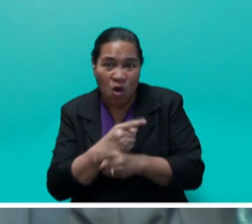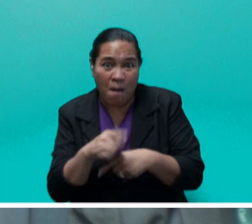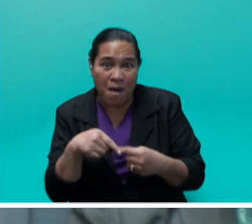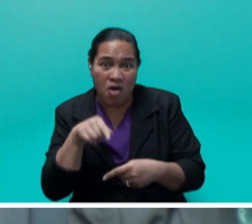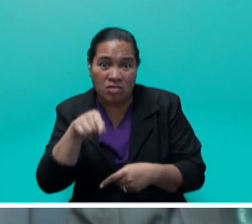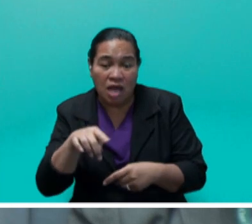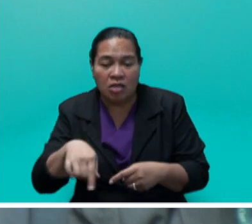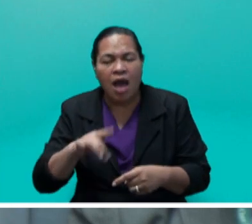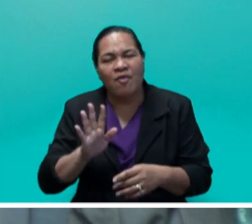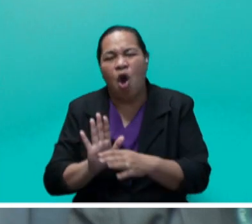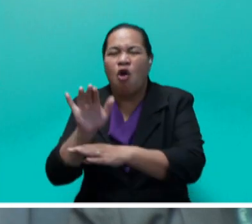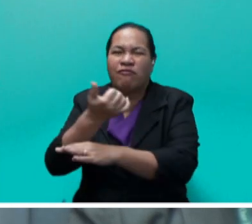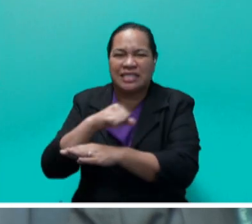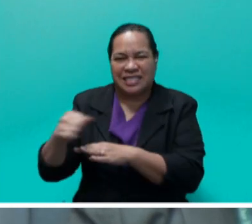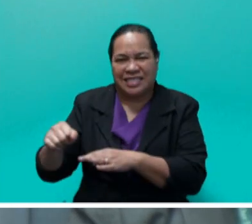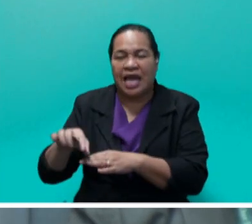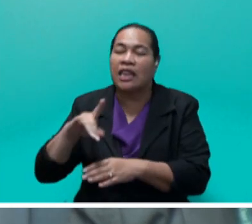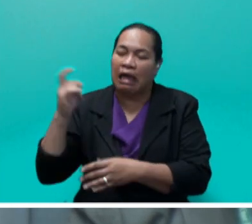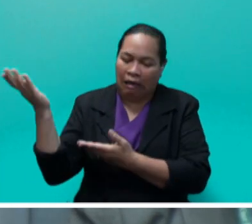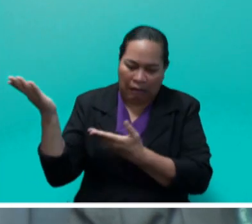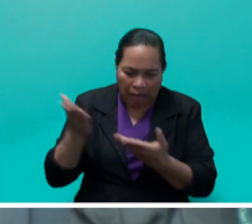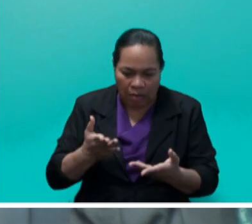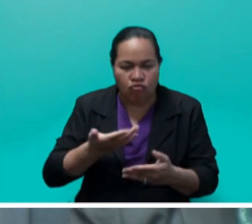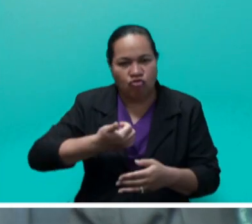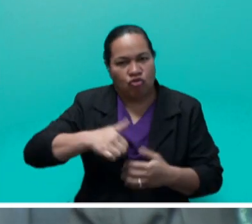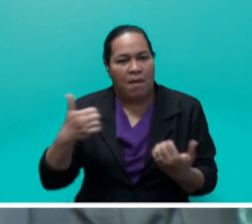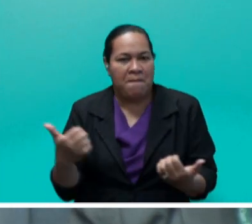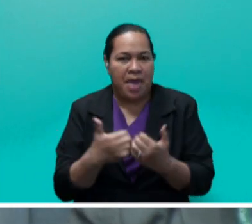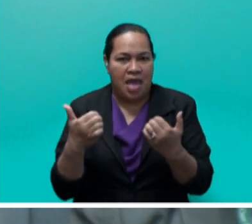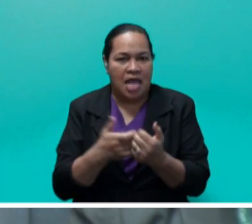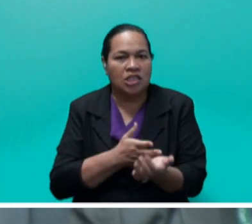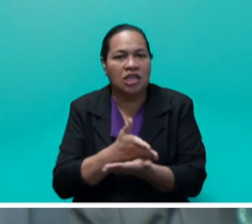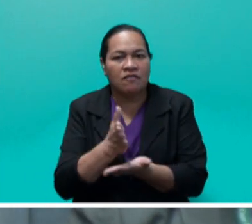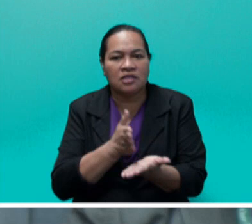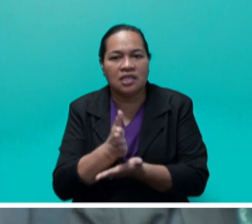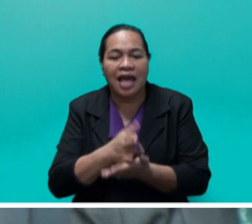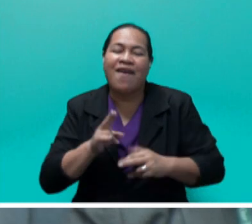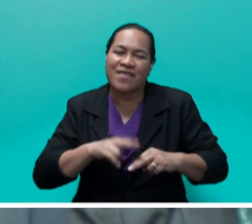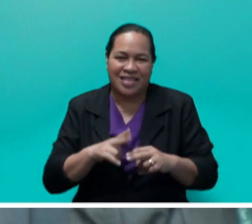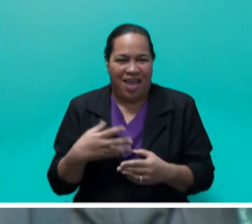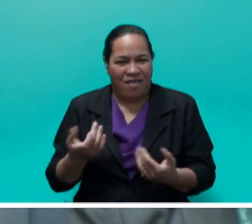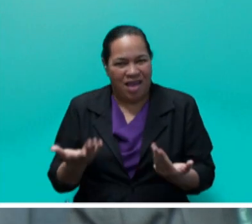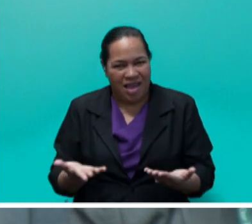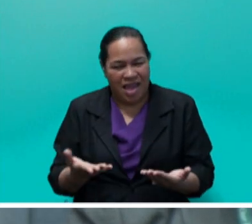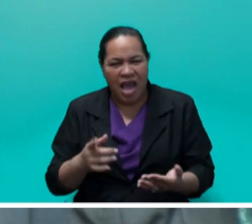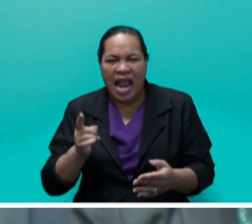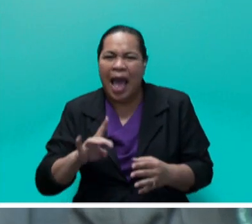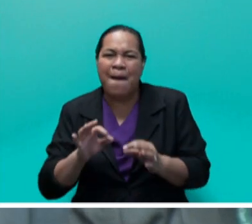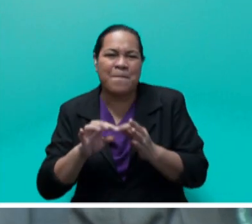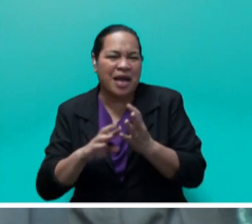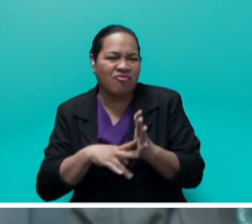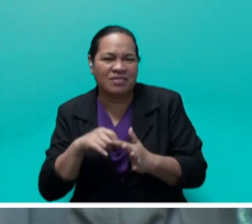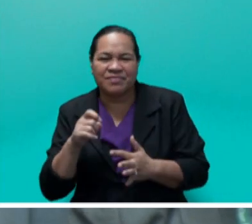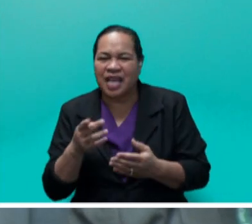are foreign vessels that have come to utilize many services that Fiji has offered, such as bunkering and